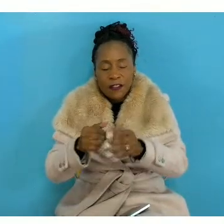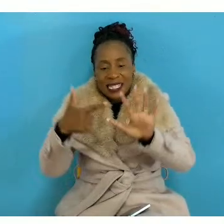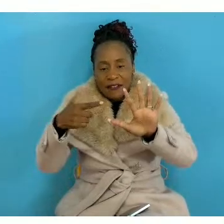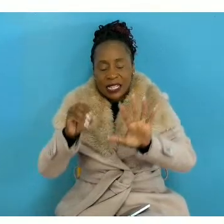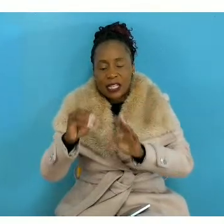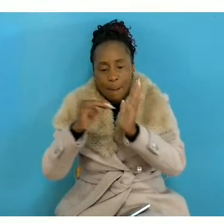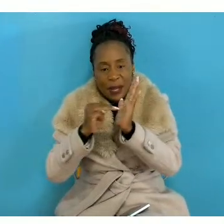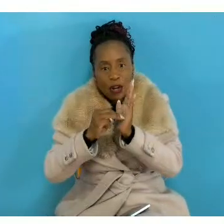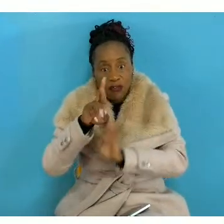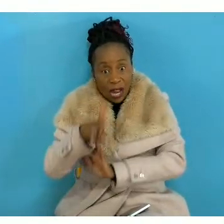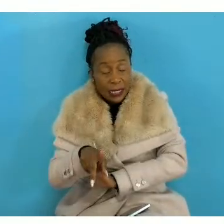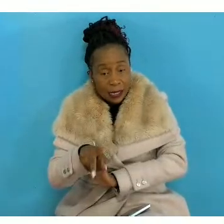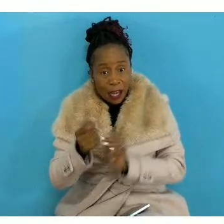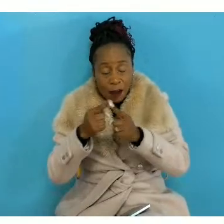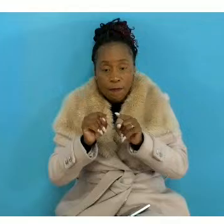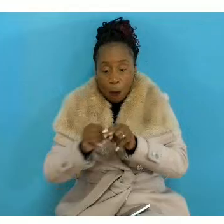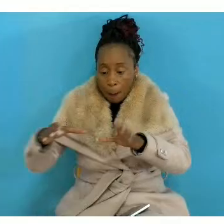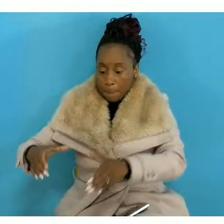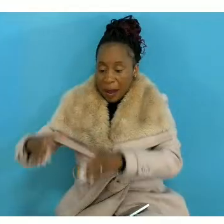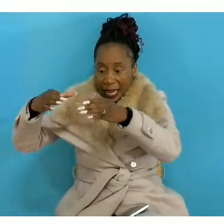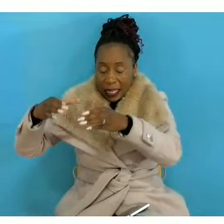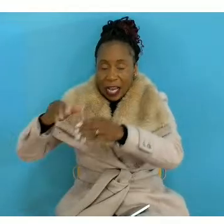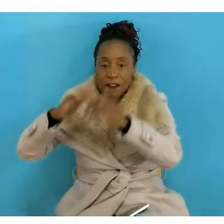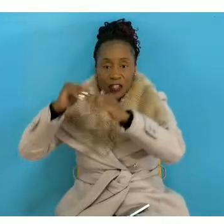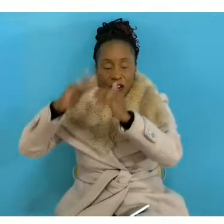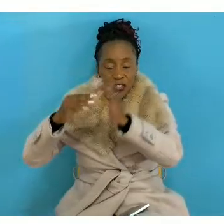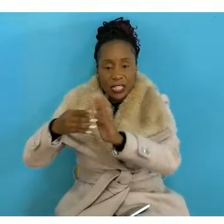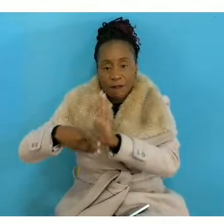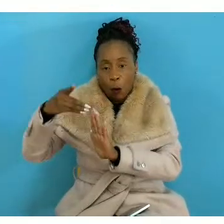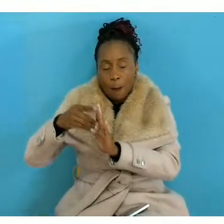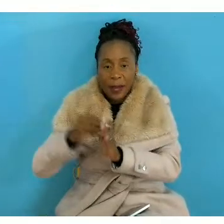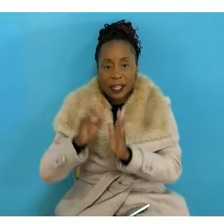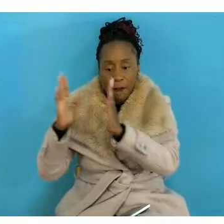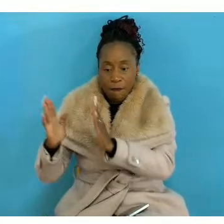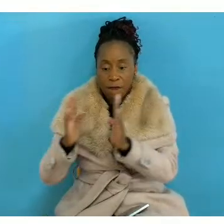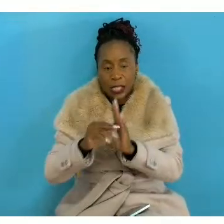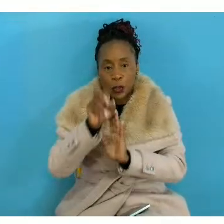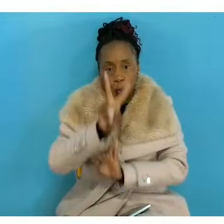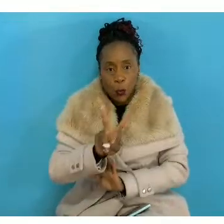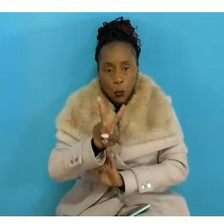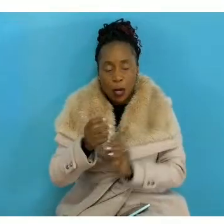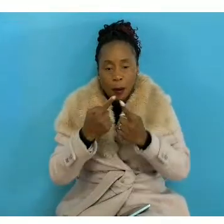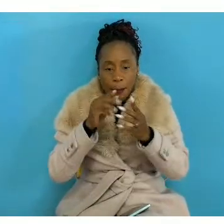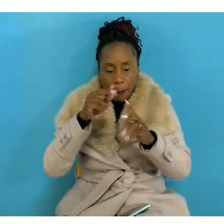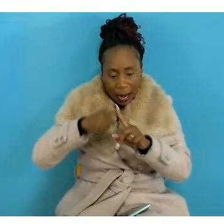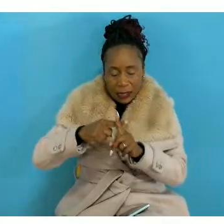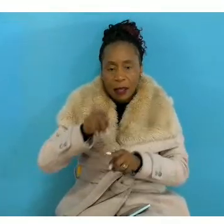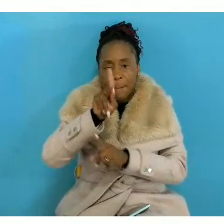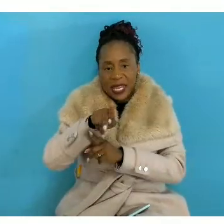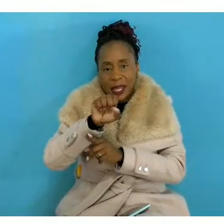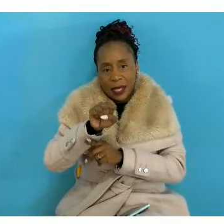the bulk infrastructure development phase 2 plus PSP project.